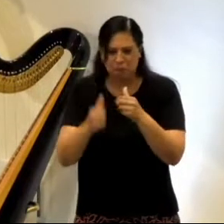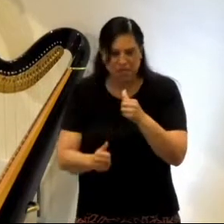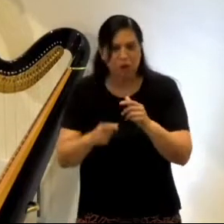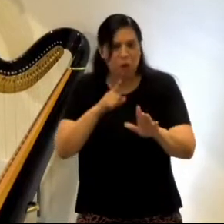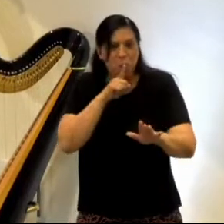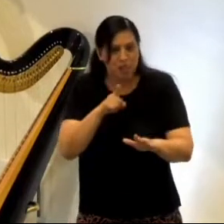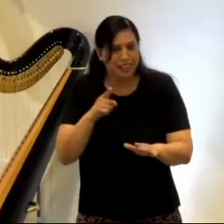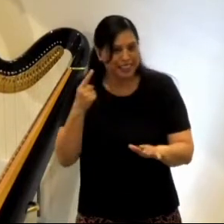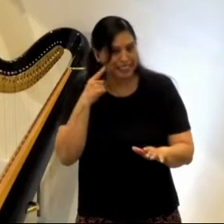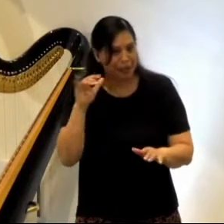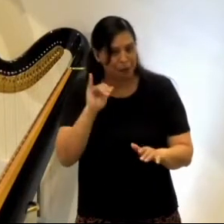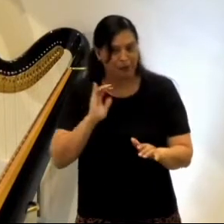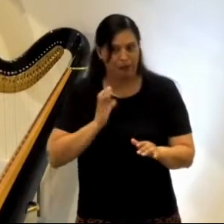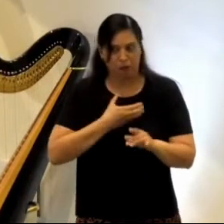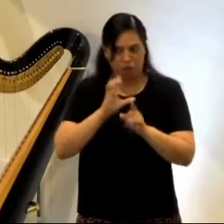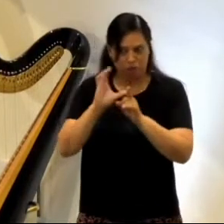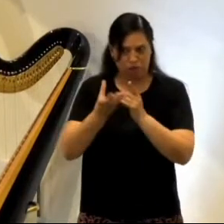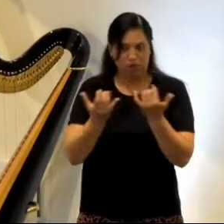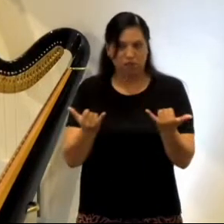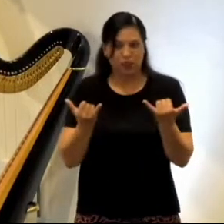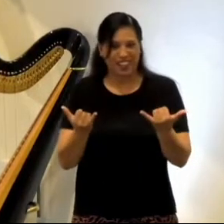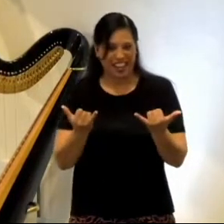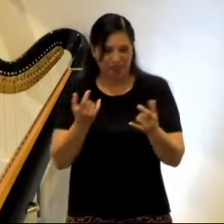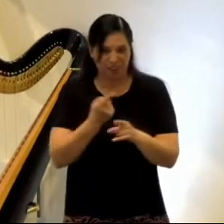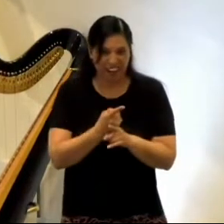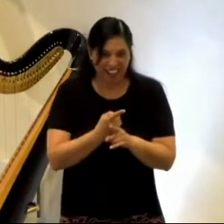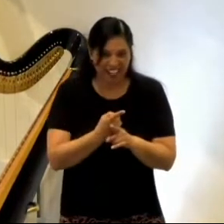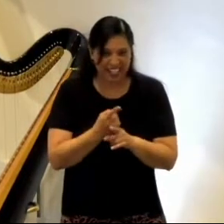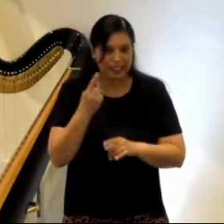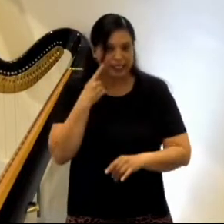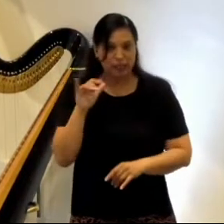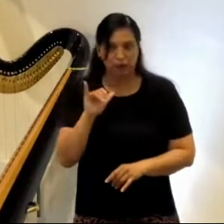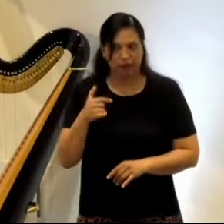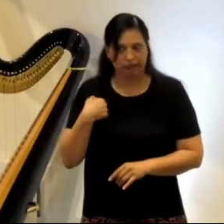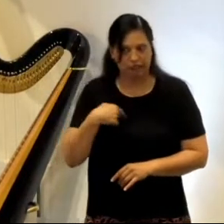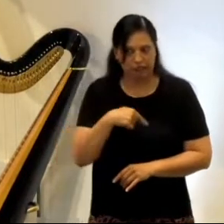it? Sounds like us at times, doesn't it?